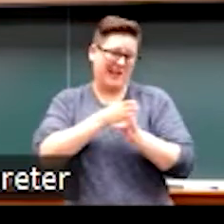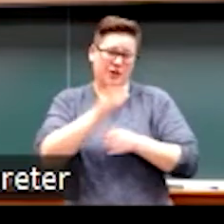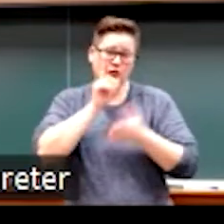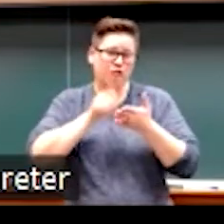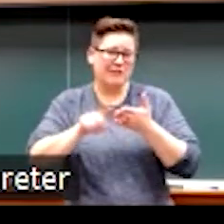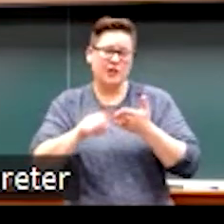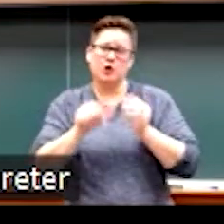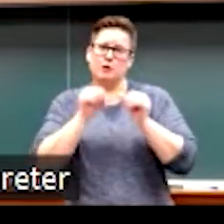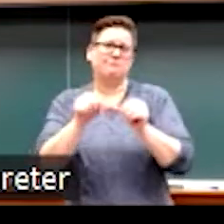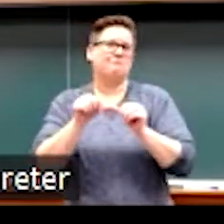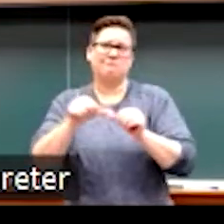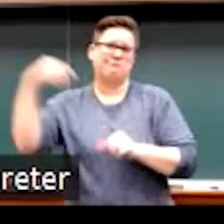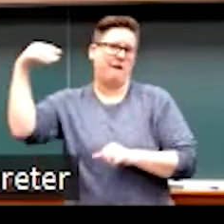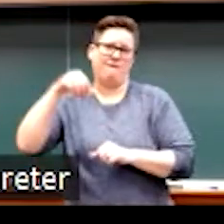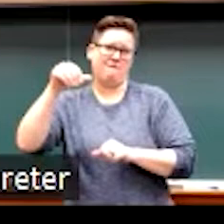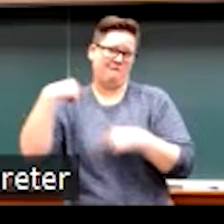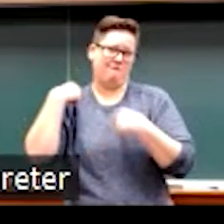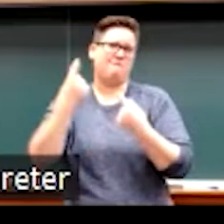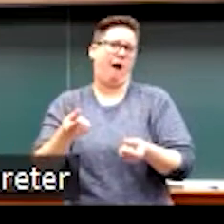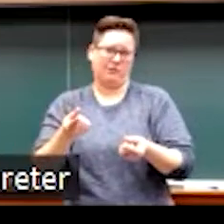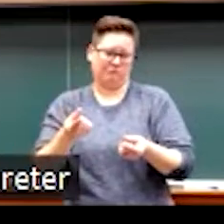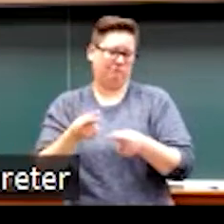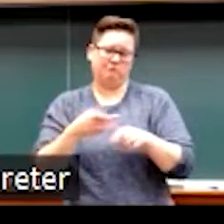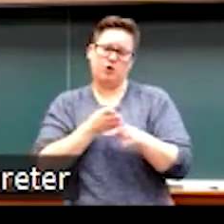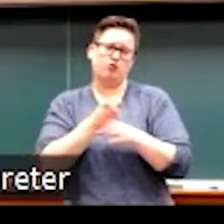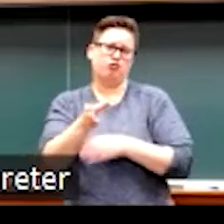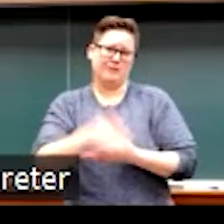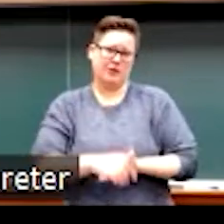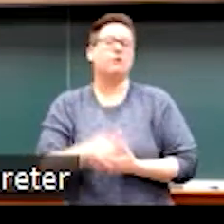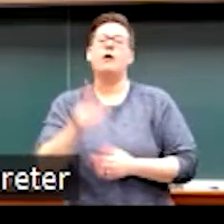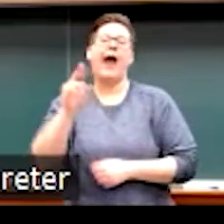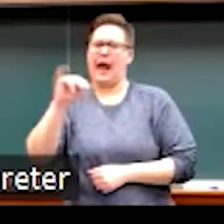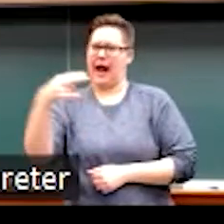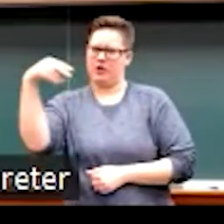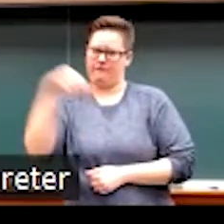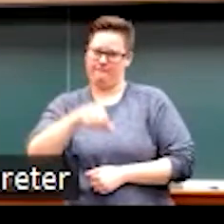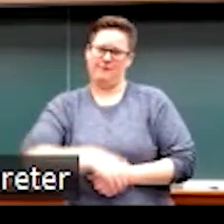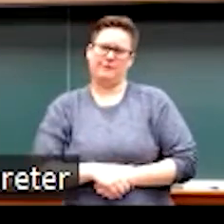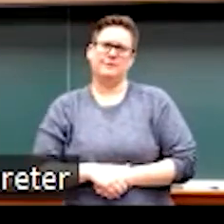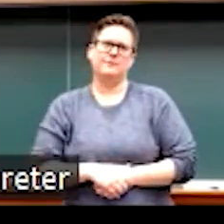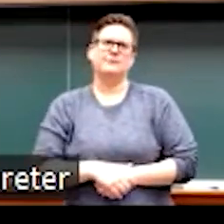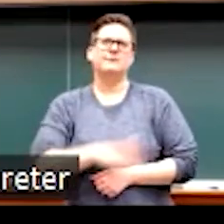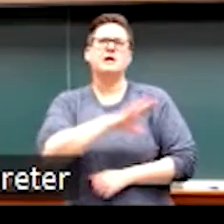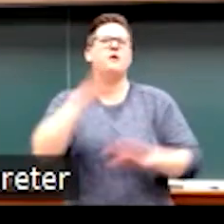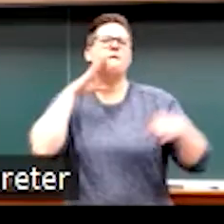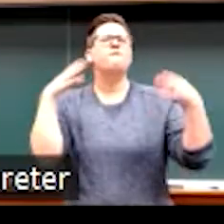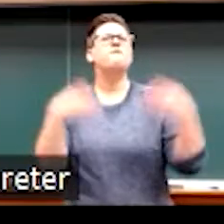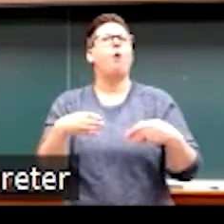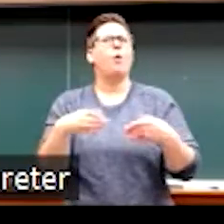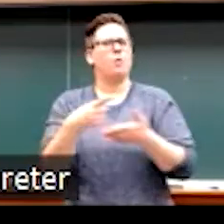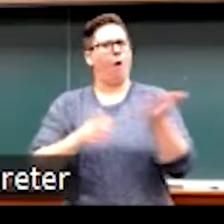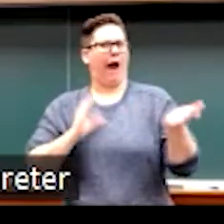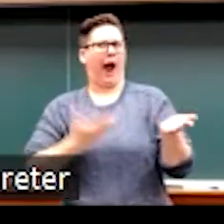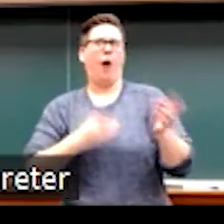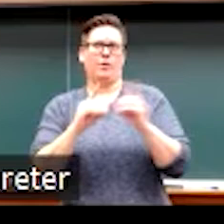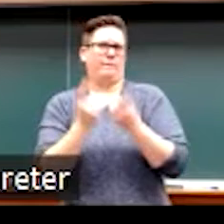been continuously funded throughout his career by NIH. And he's focused on something that our